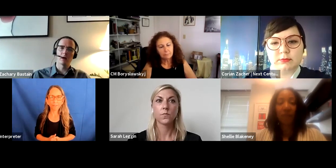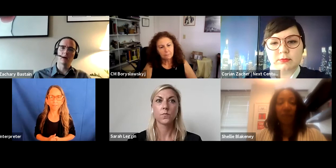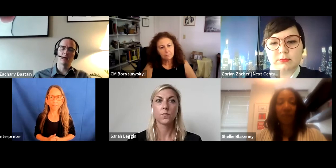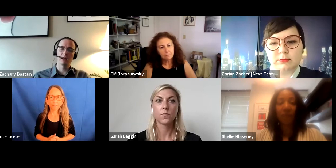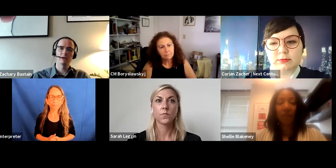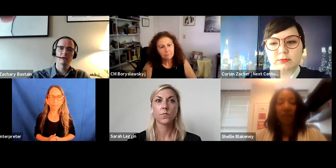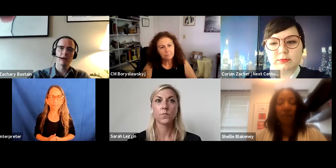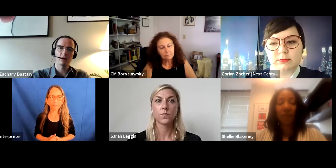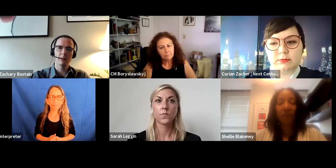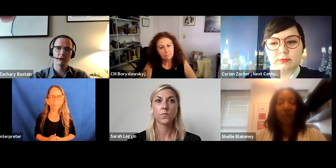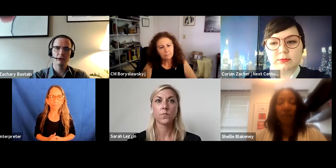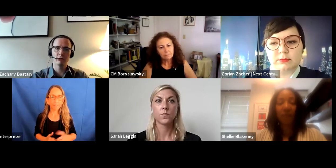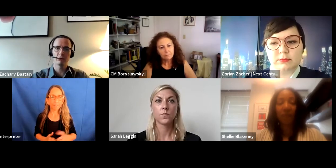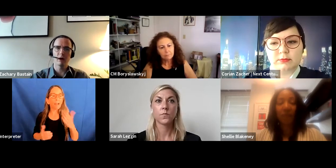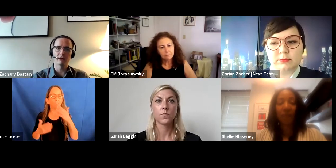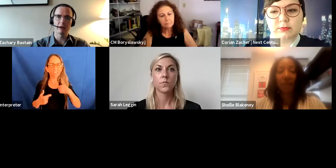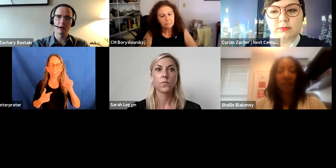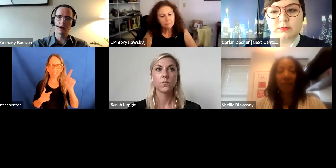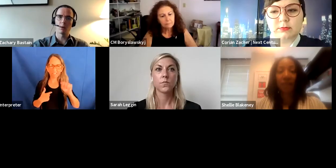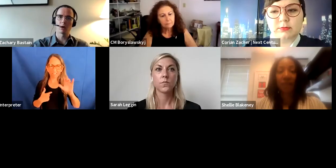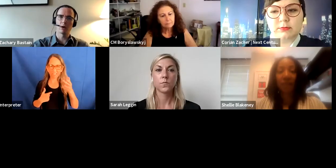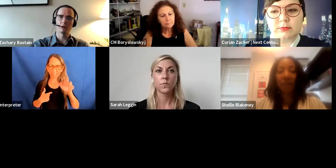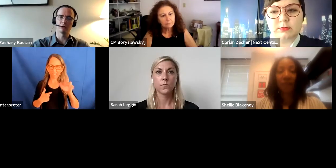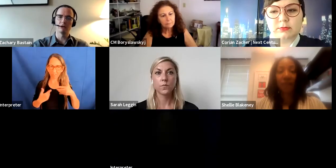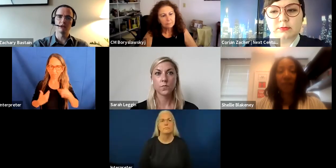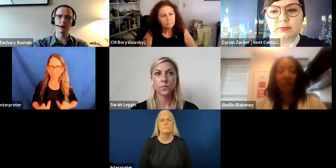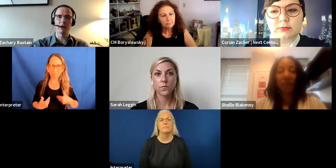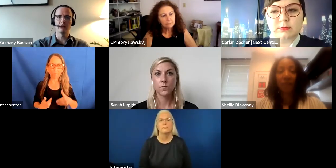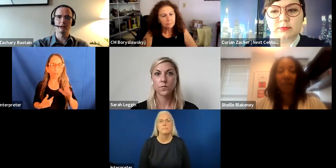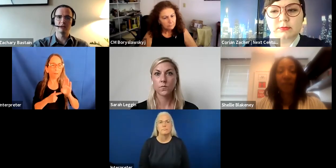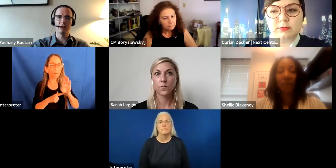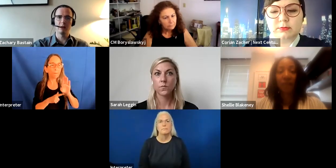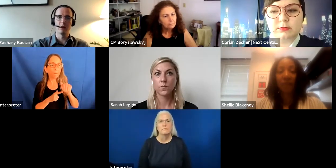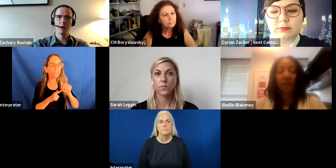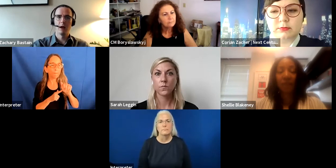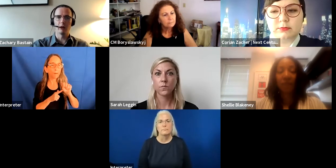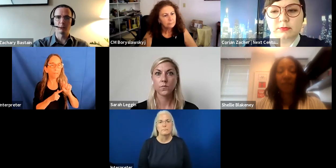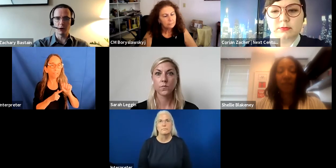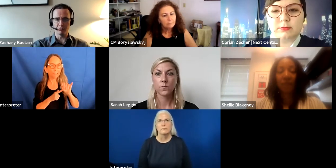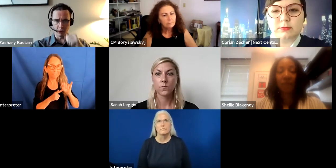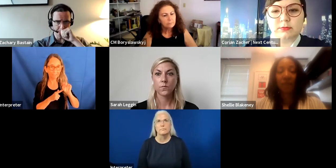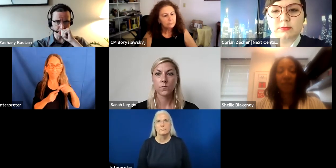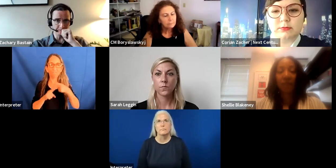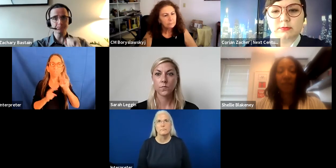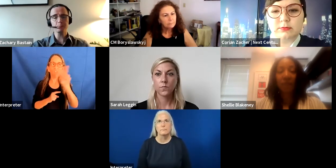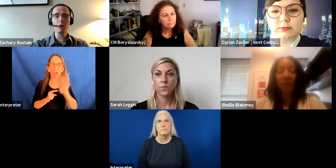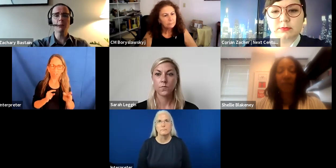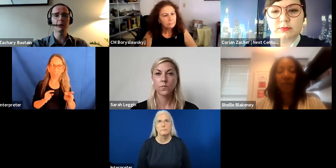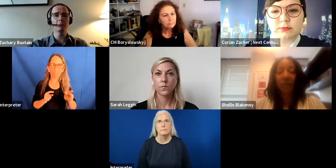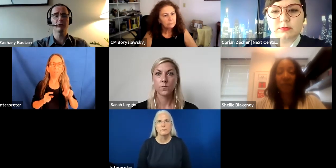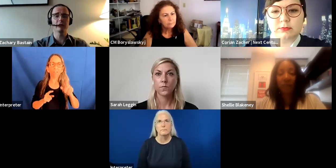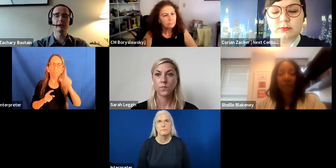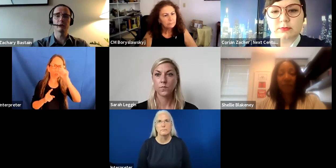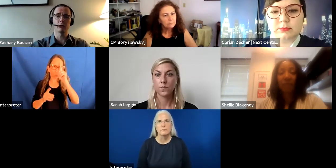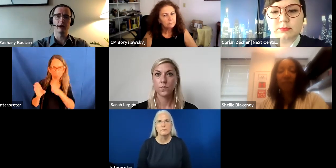CM. Again, this is Zachary Bastian from Verizon. I work on our Strategic Alliances team as part of our